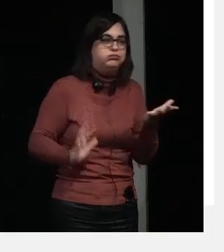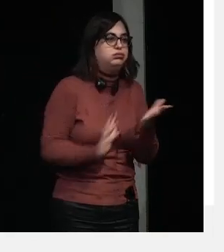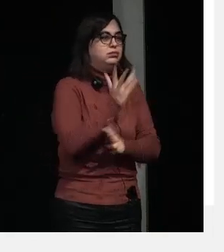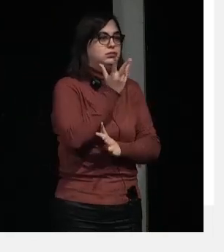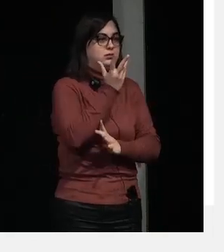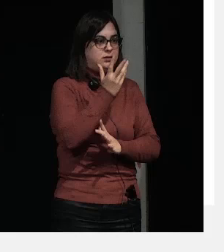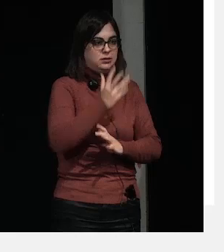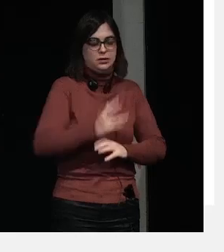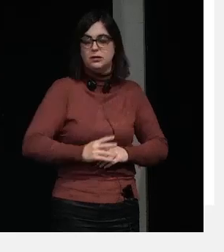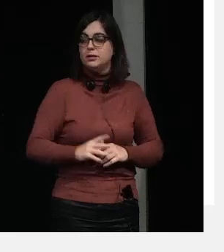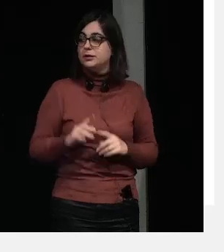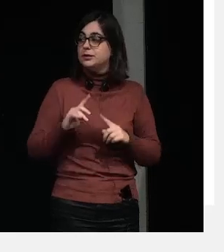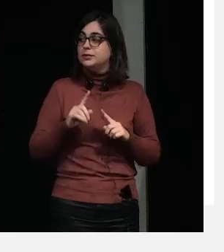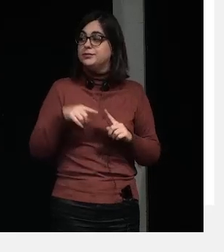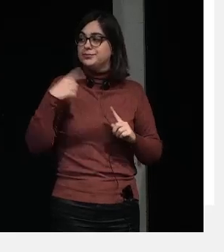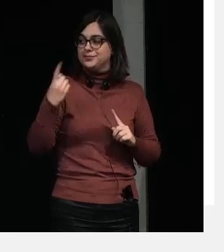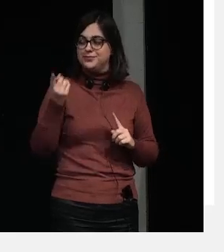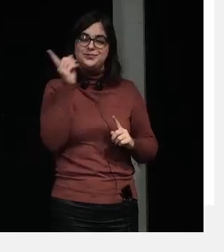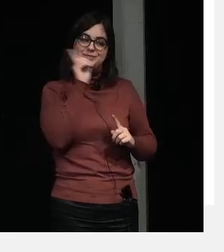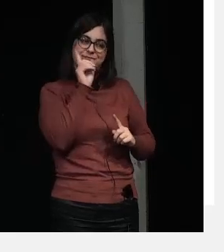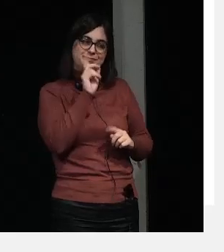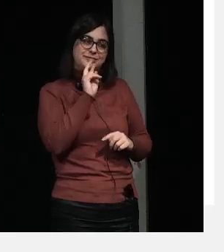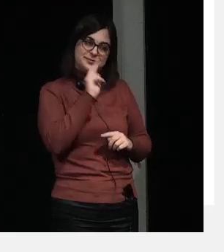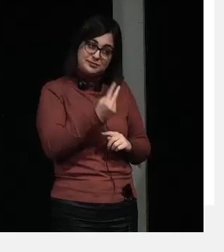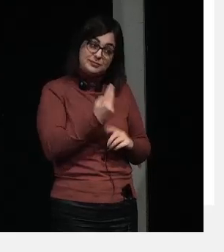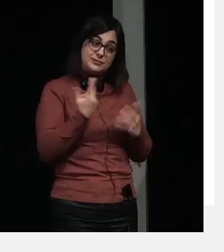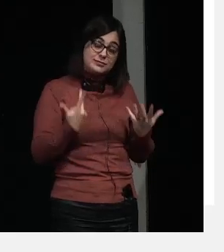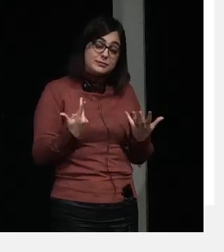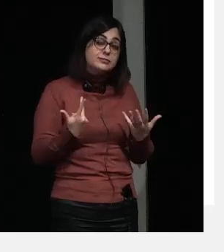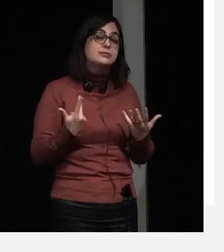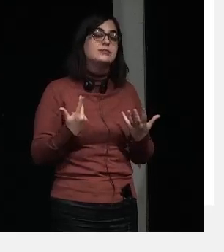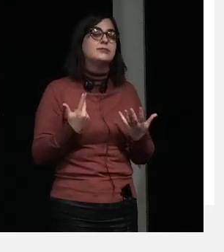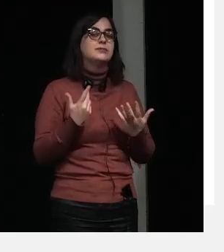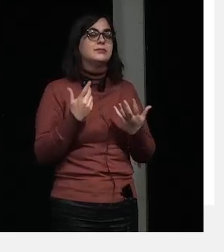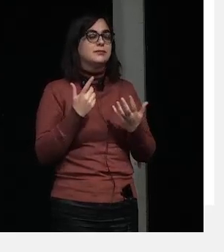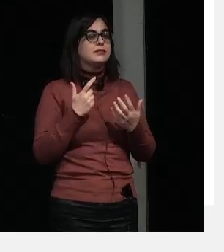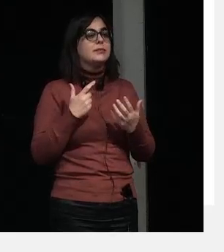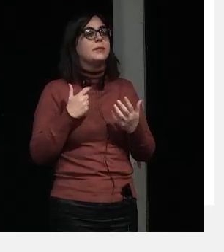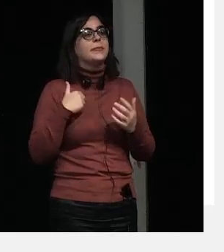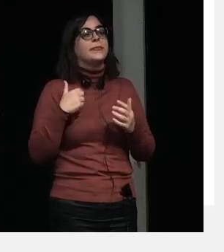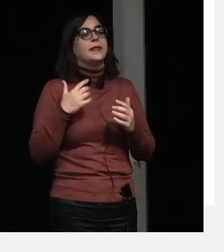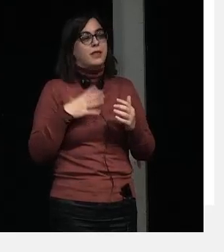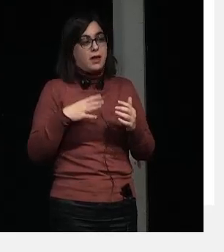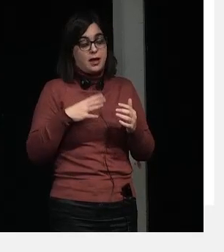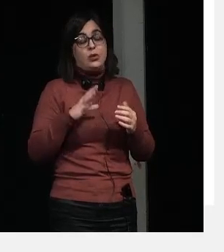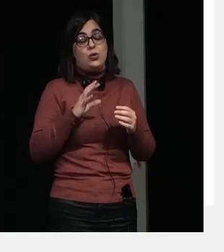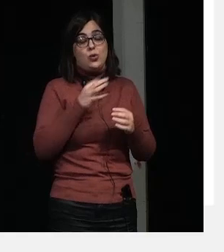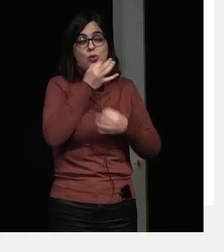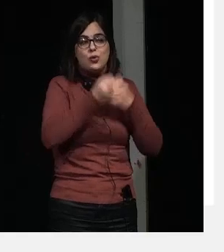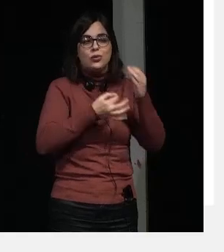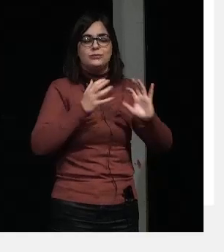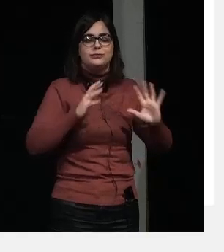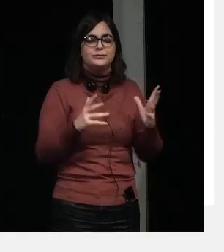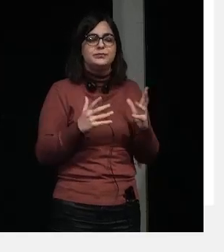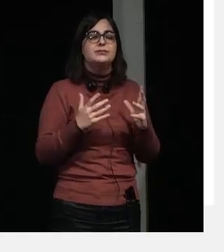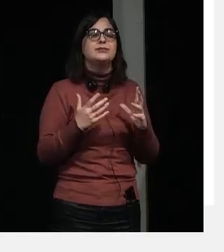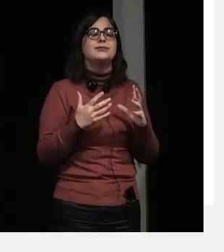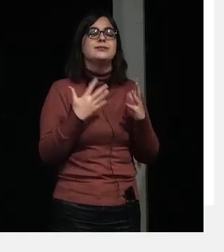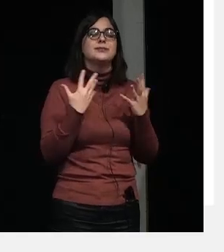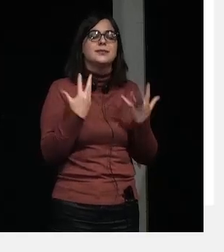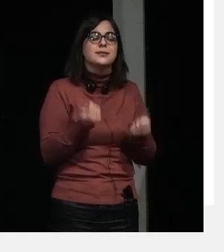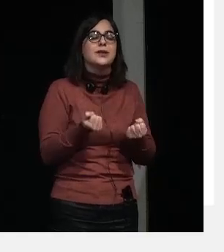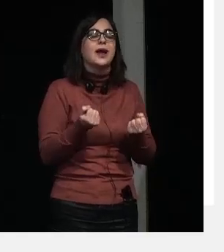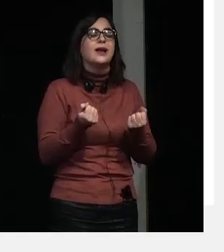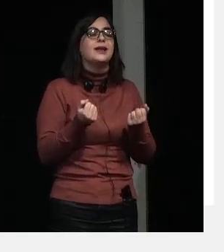I think the other thing I would say, though, which is a little in opposition with that, is I think there's something